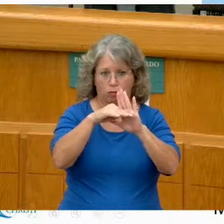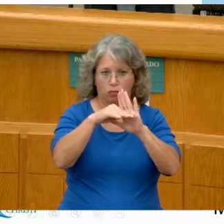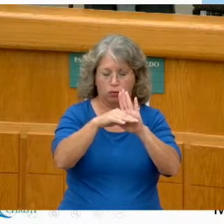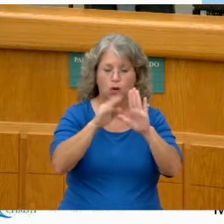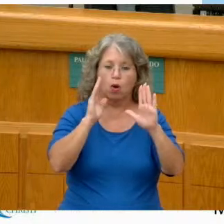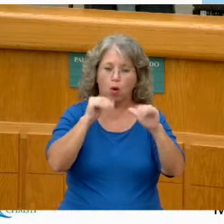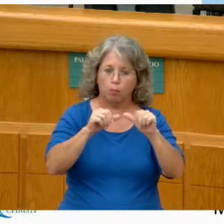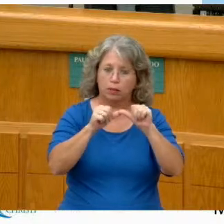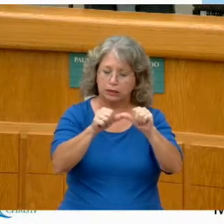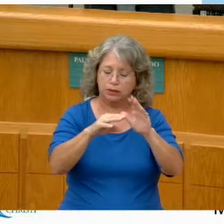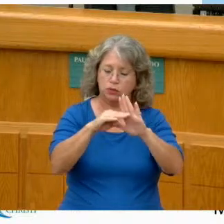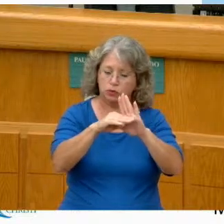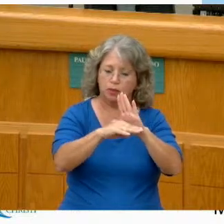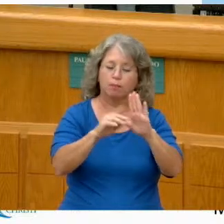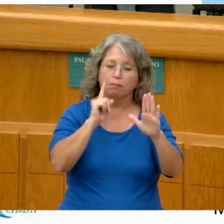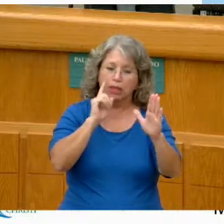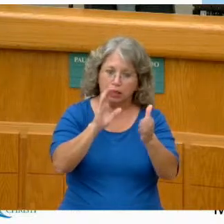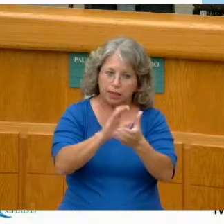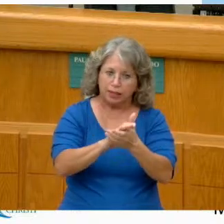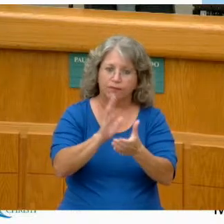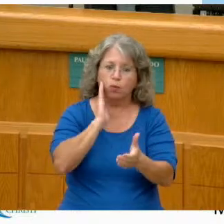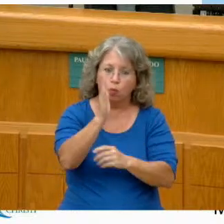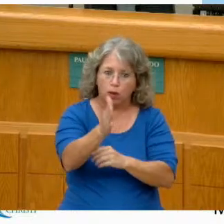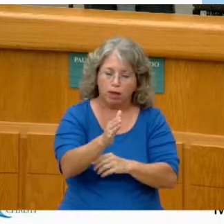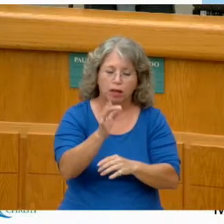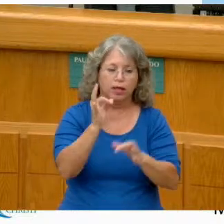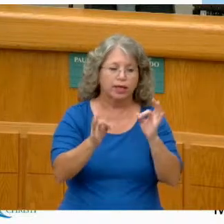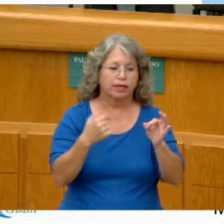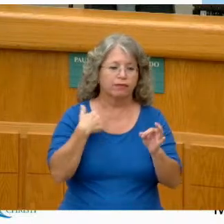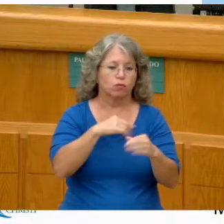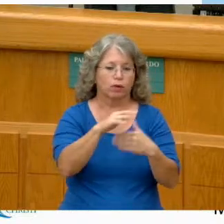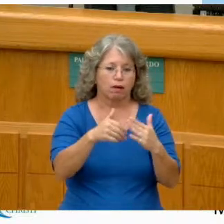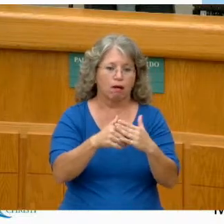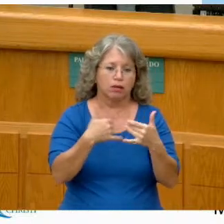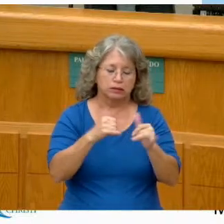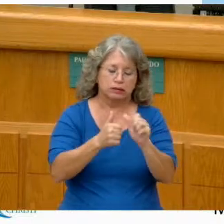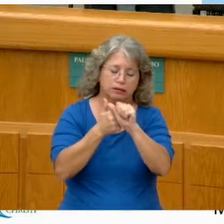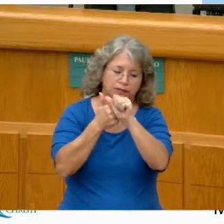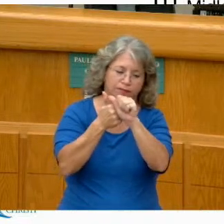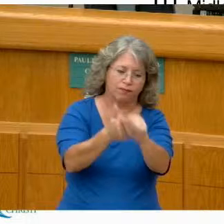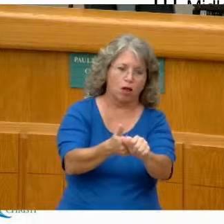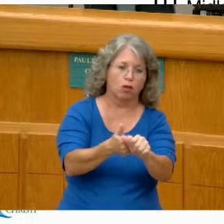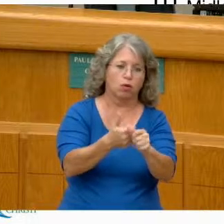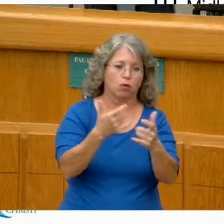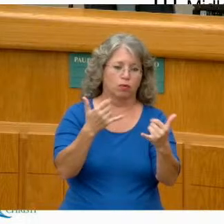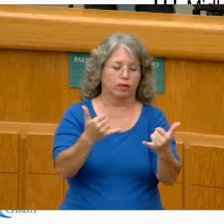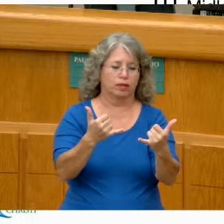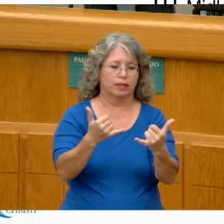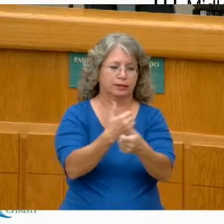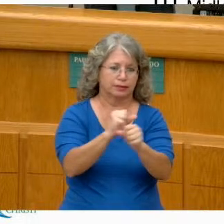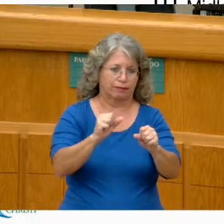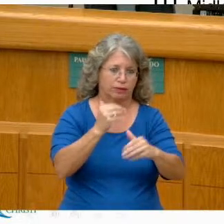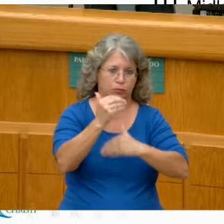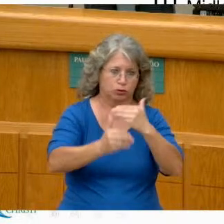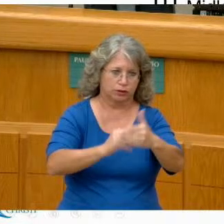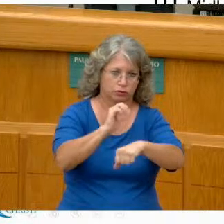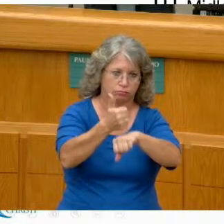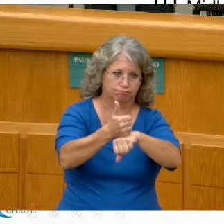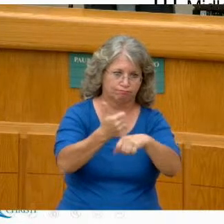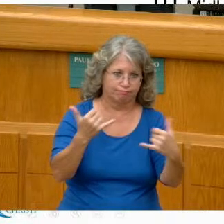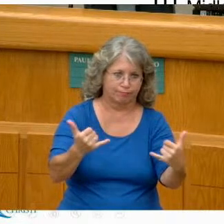that it will. If we hold steady with the current interventions that are in place and our vigilance.